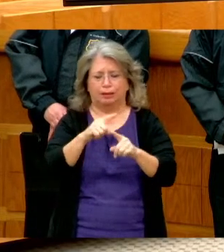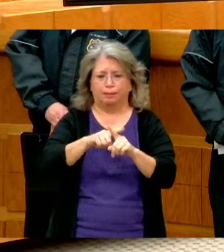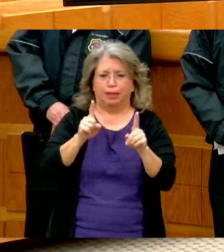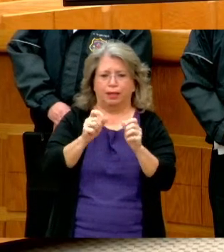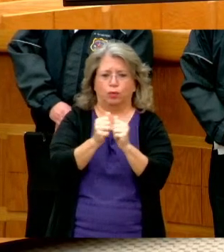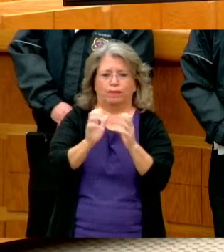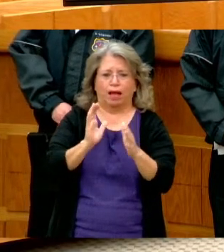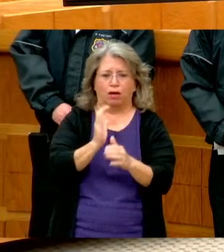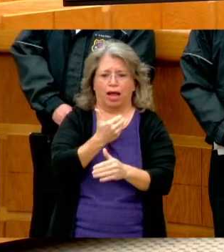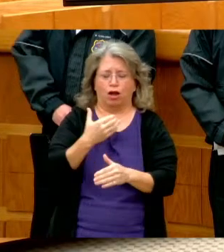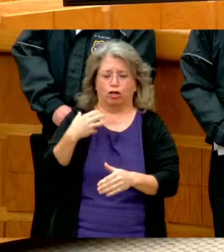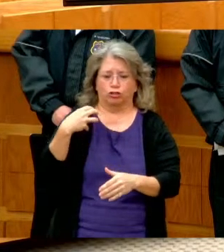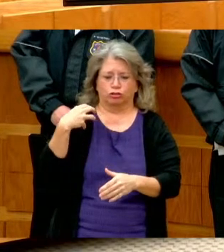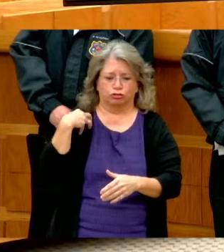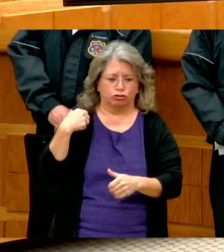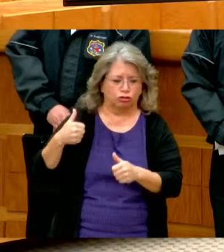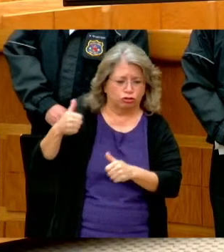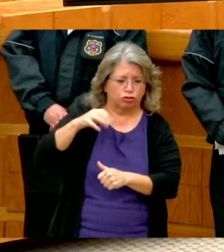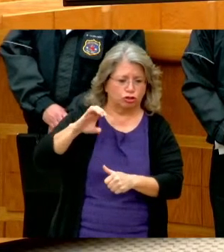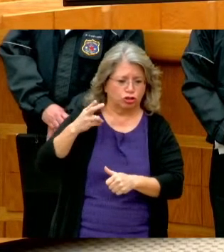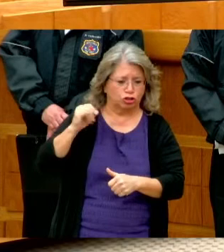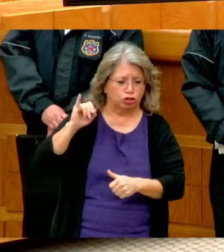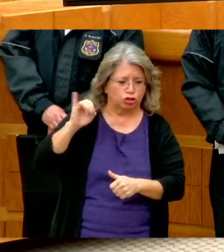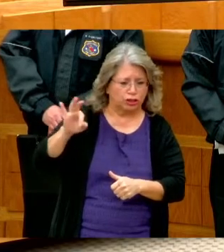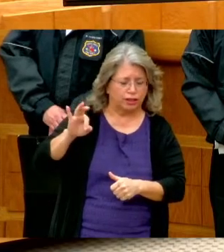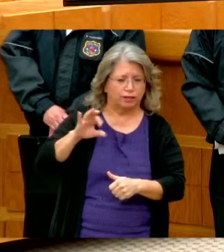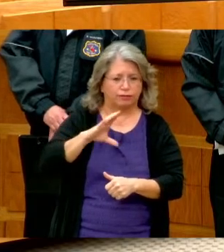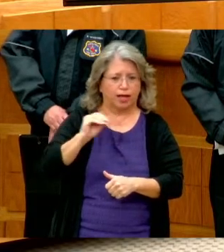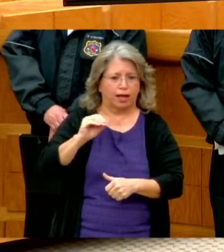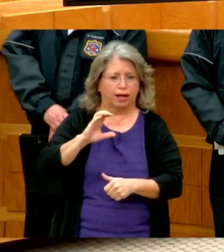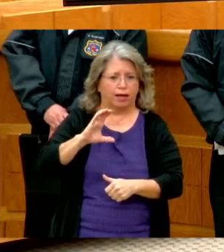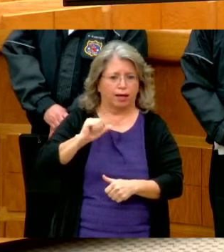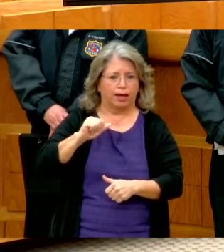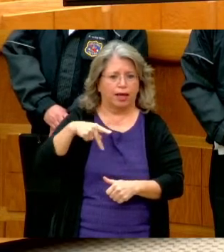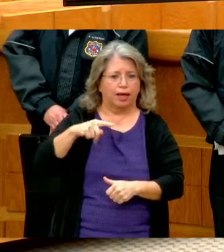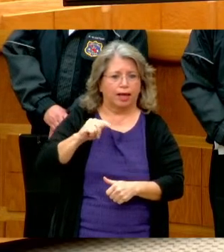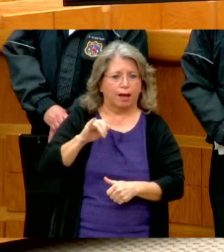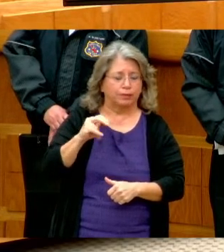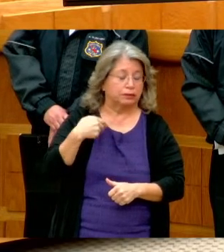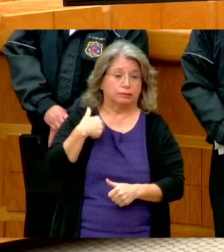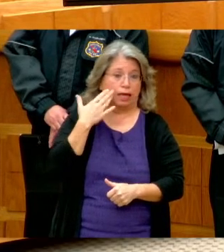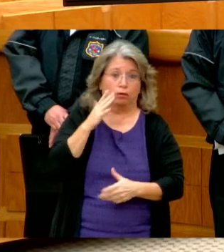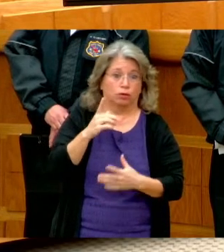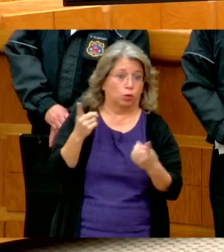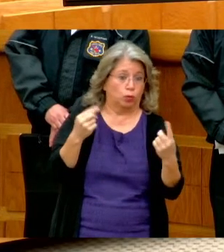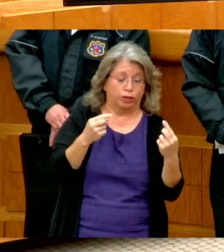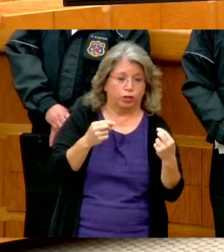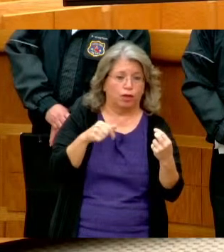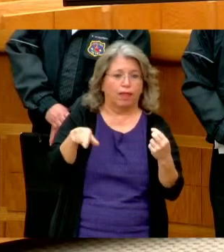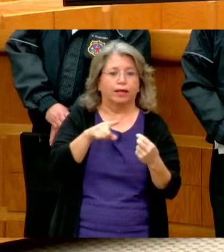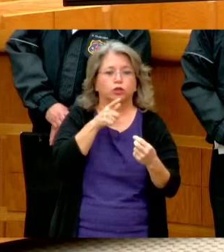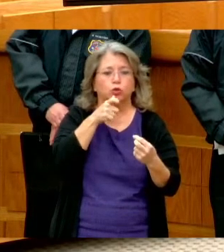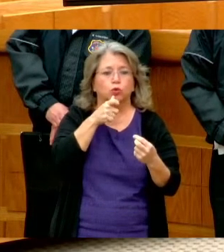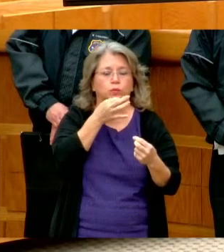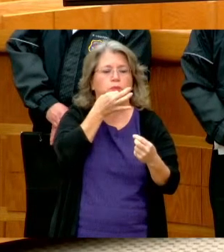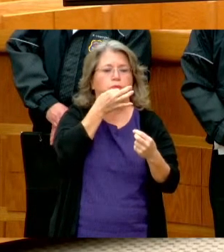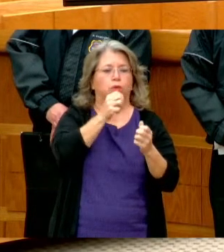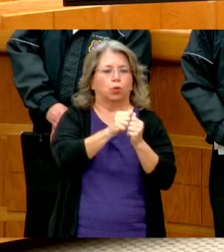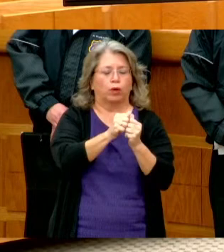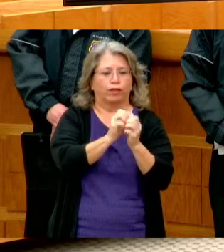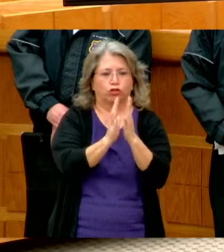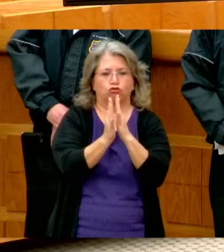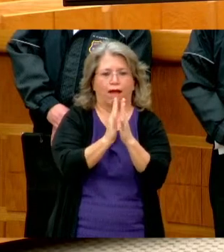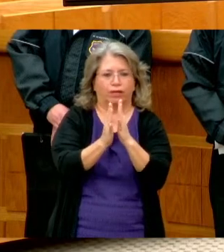our chiefs and captains, I just don't know what we would do, because they are our logistics and traffic control experts.